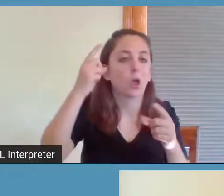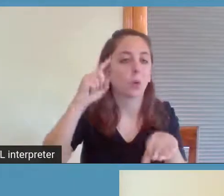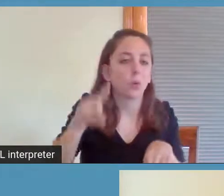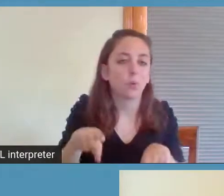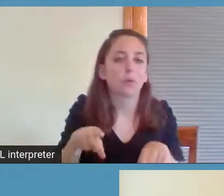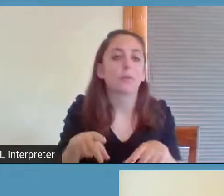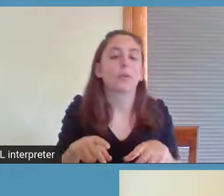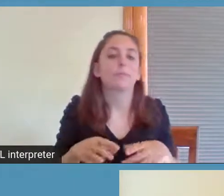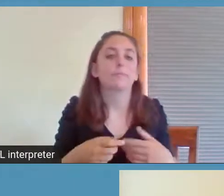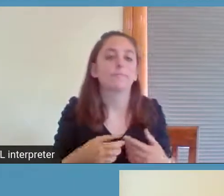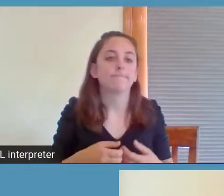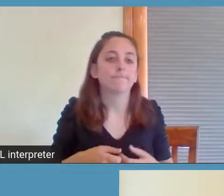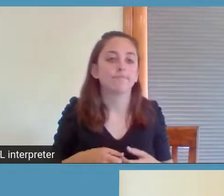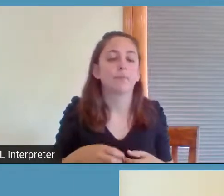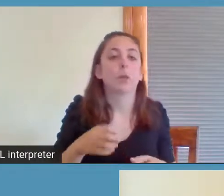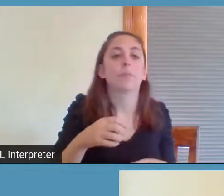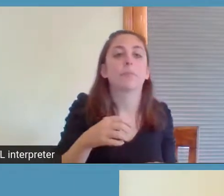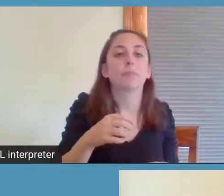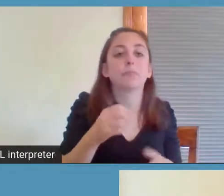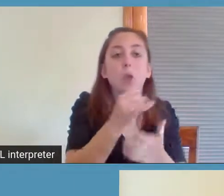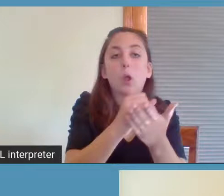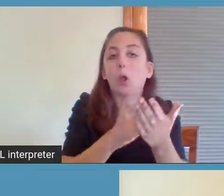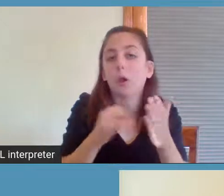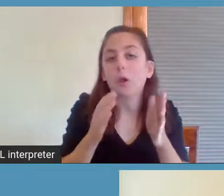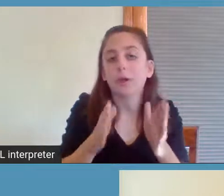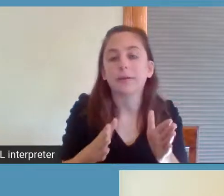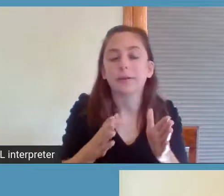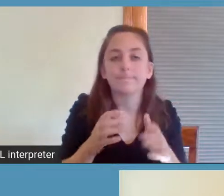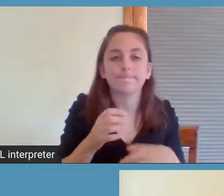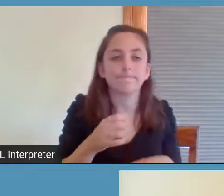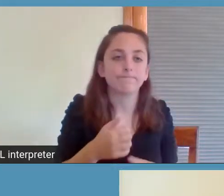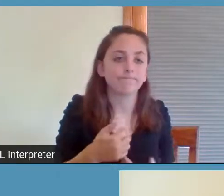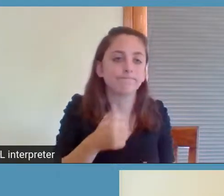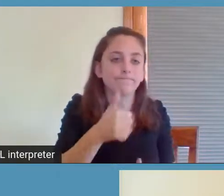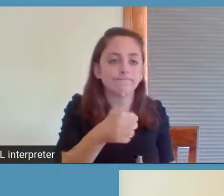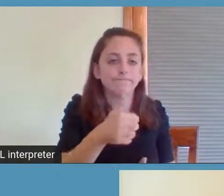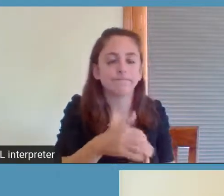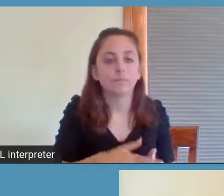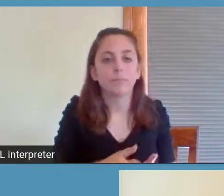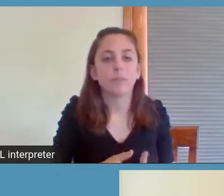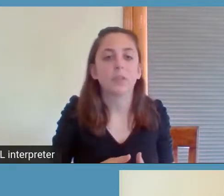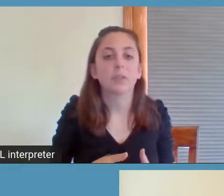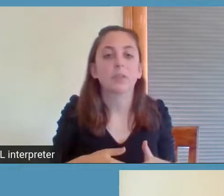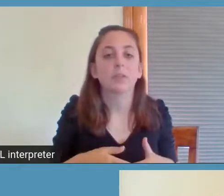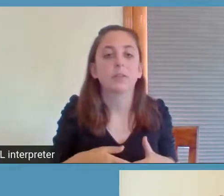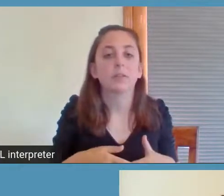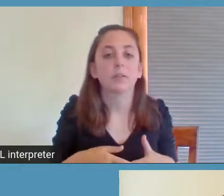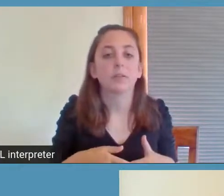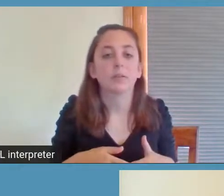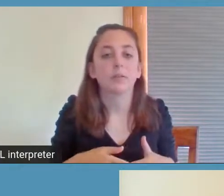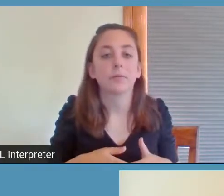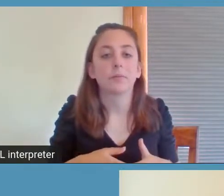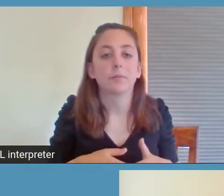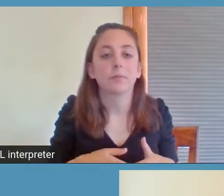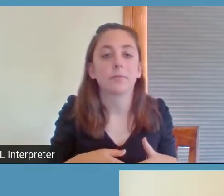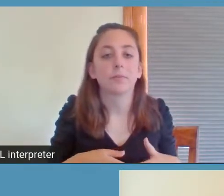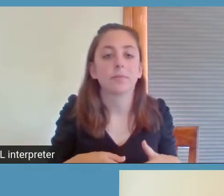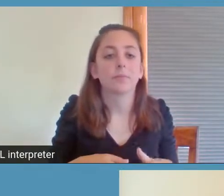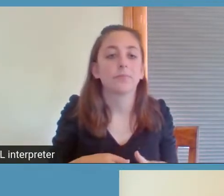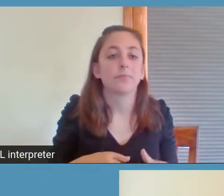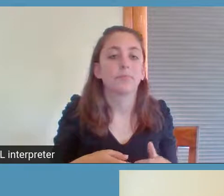artist. So they don't, they can't do anything with the work once it's uploaded. In fact, it's highly